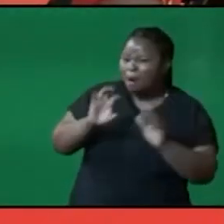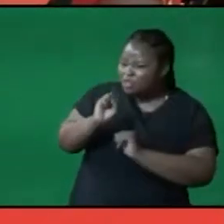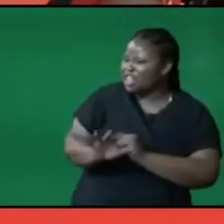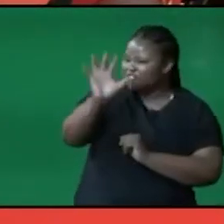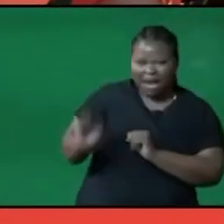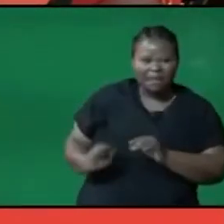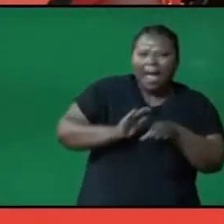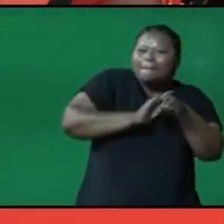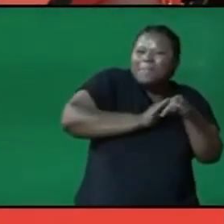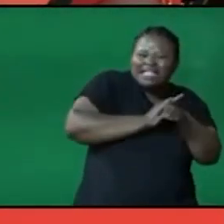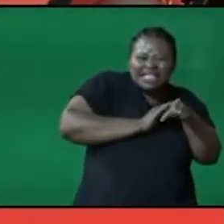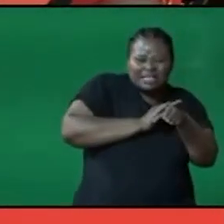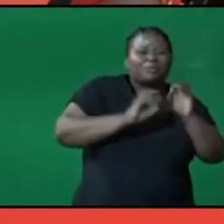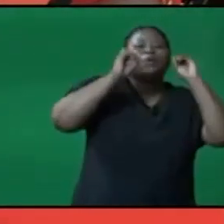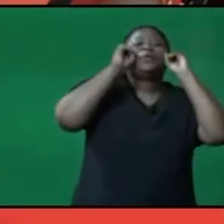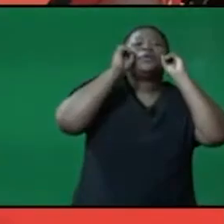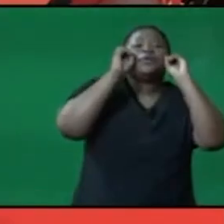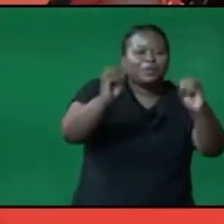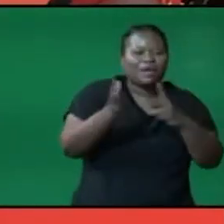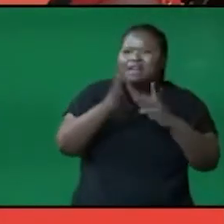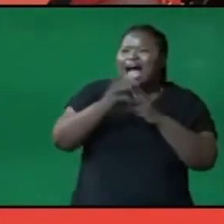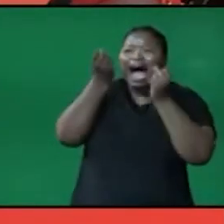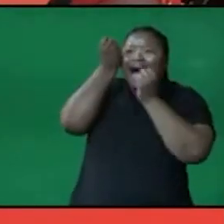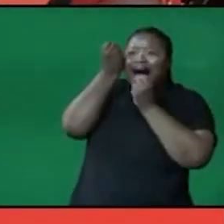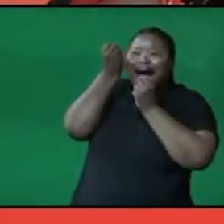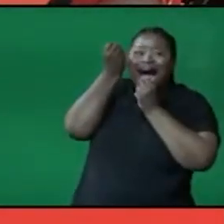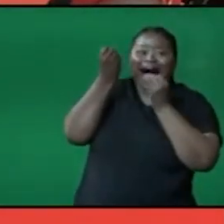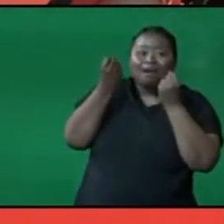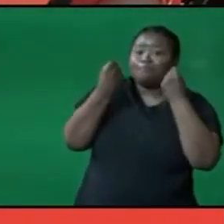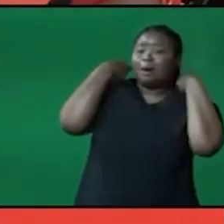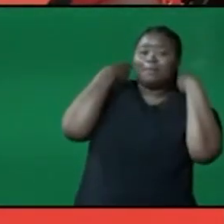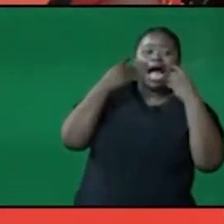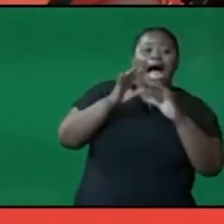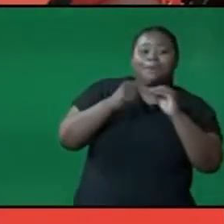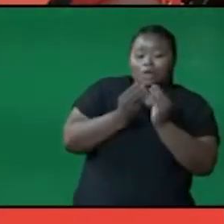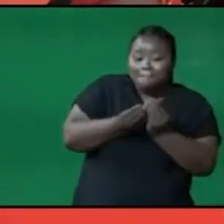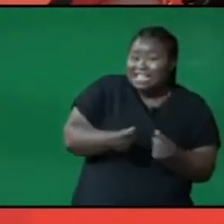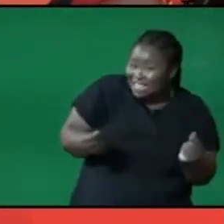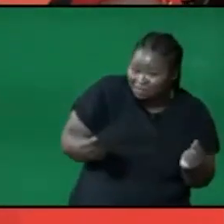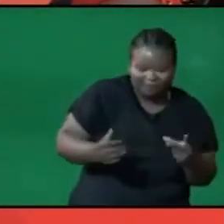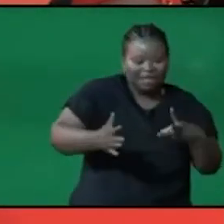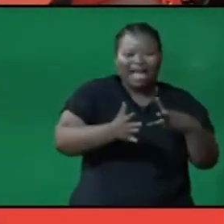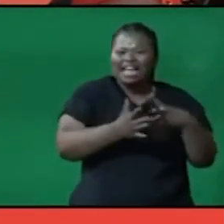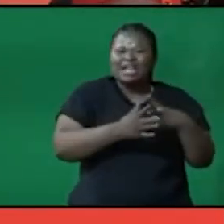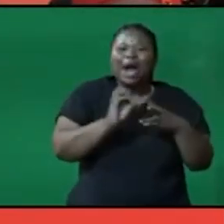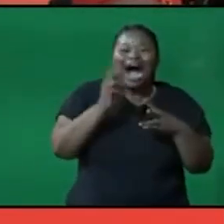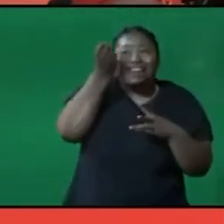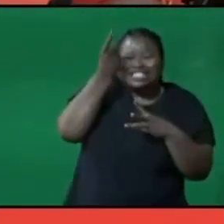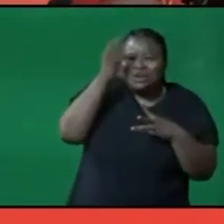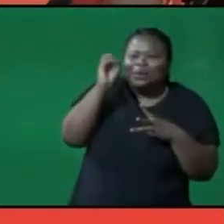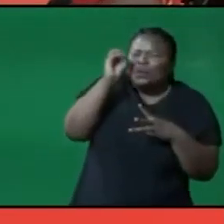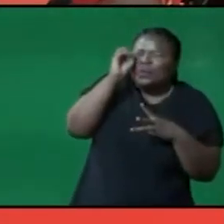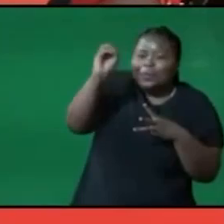no basics of classics. They do not understand dialectical materialism. They have no understanding